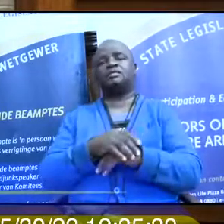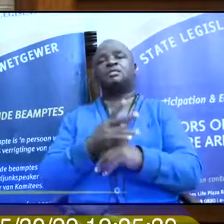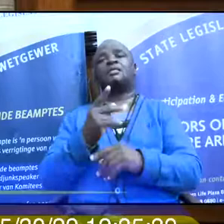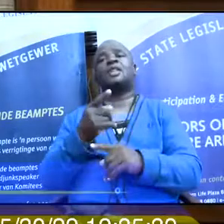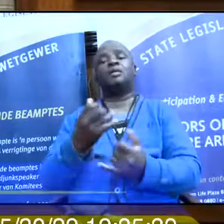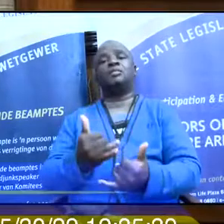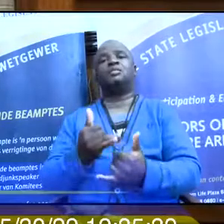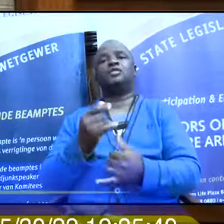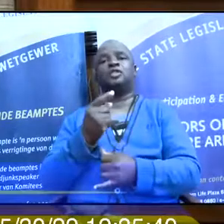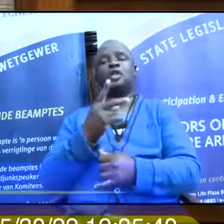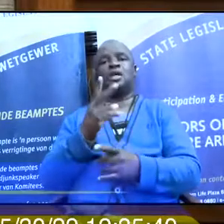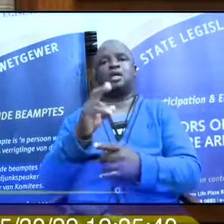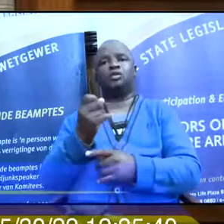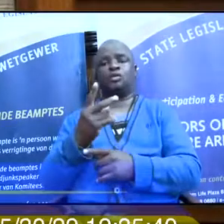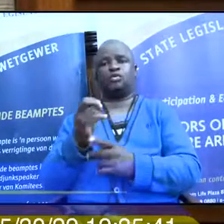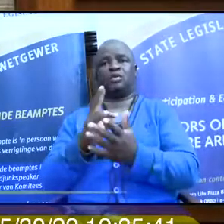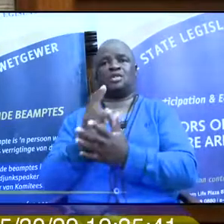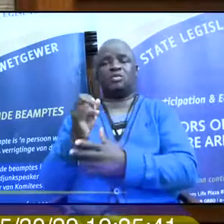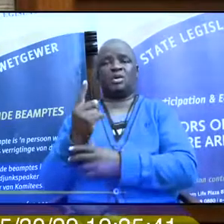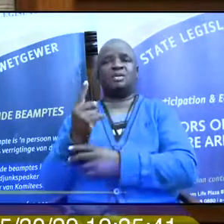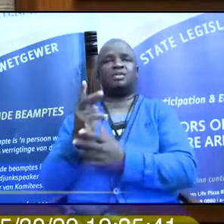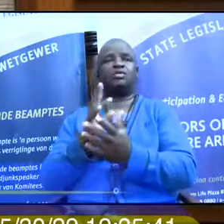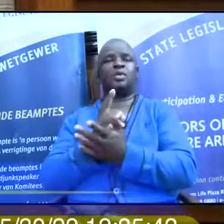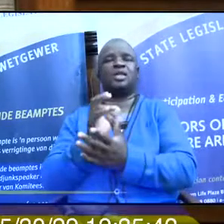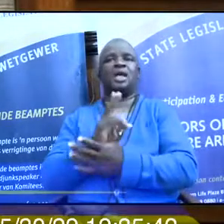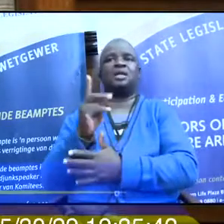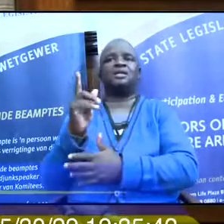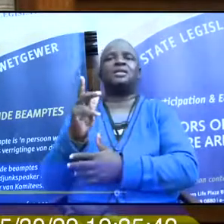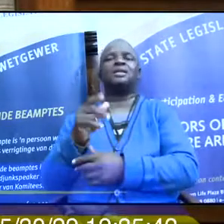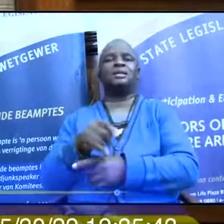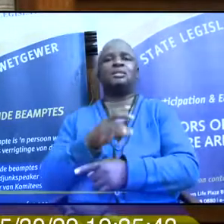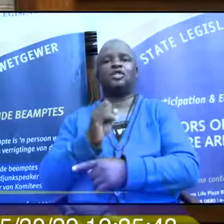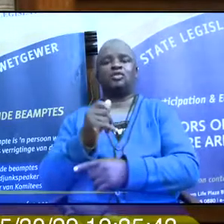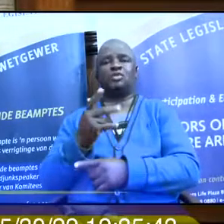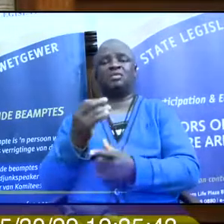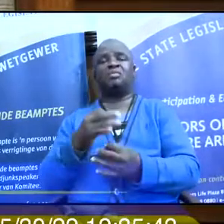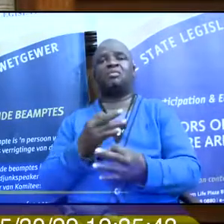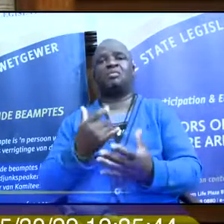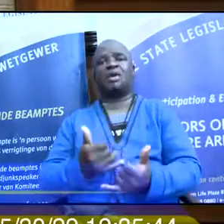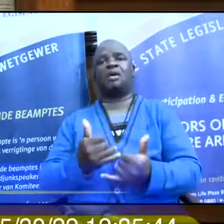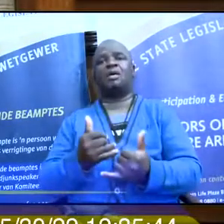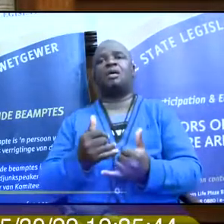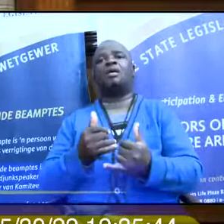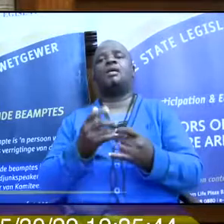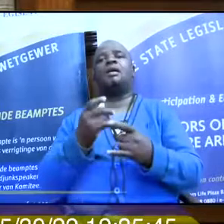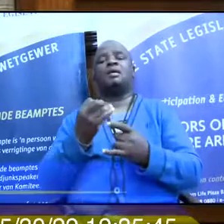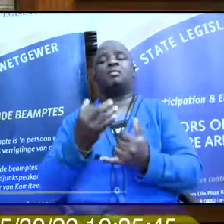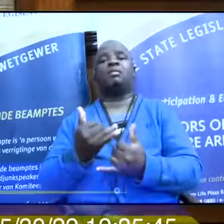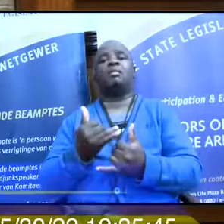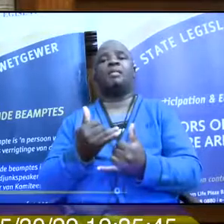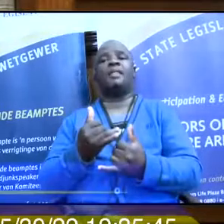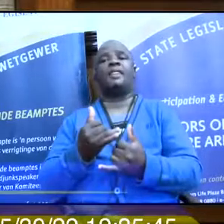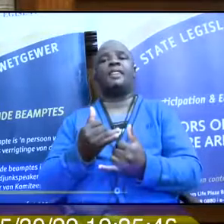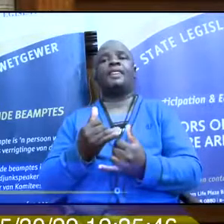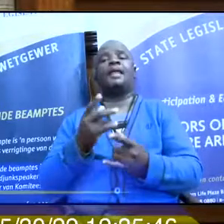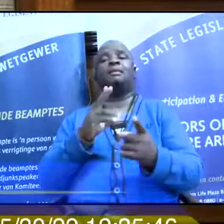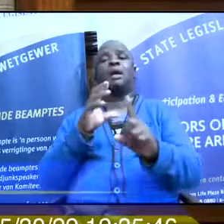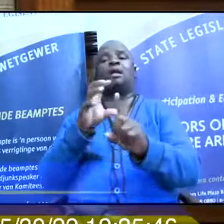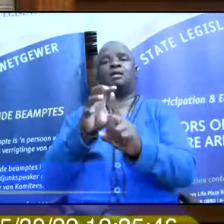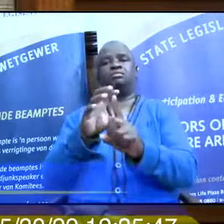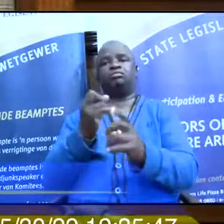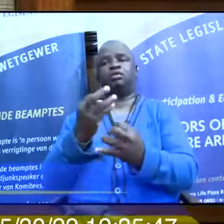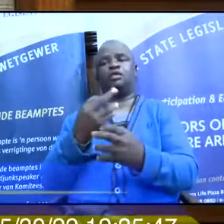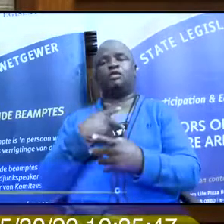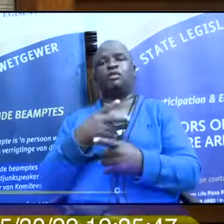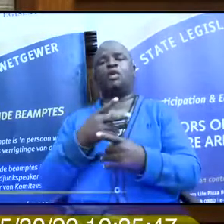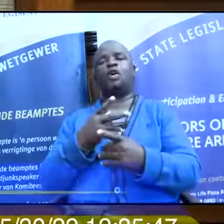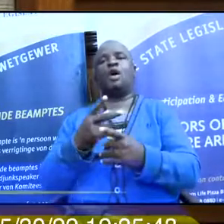2018 in the public service dealt another blow to a collective packaging which is a perpetual attack on collective